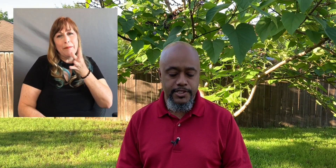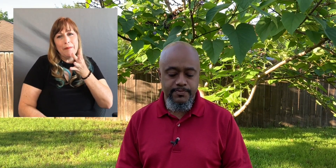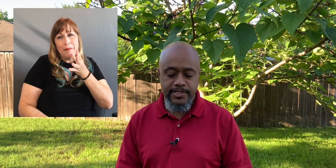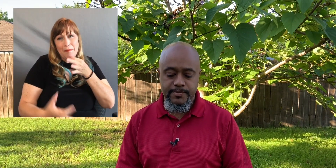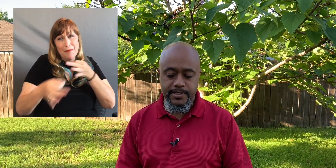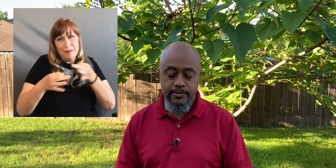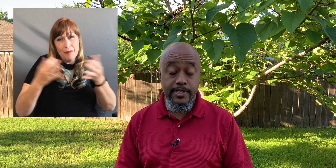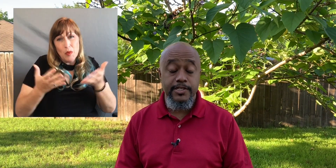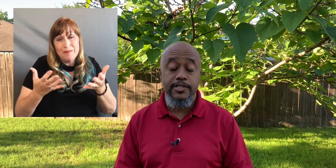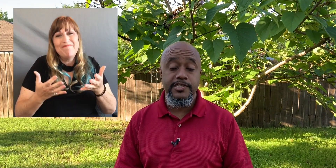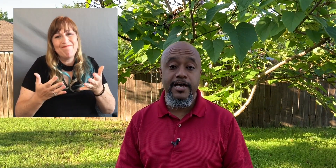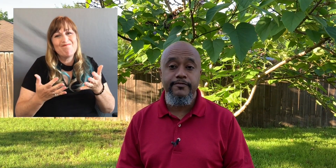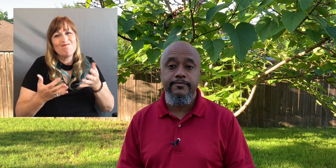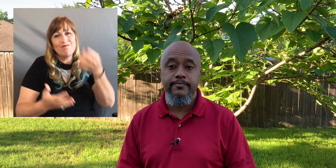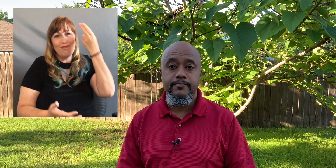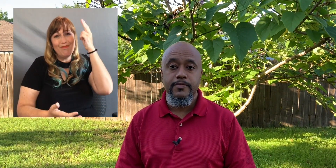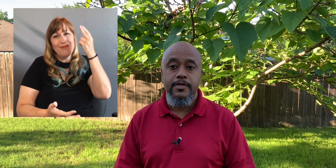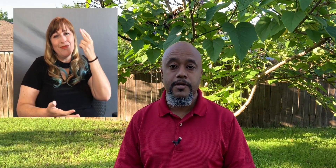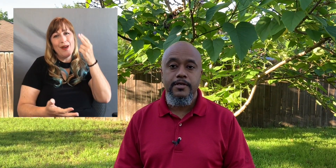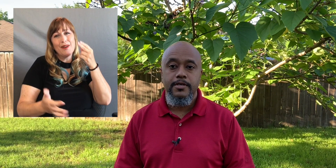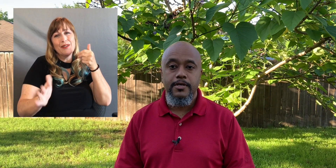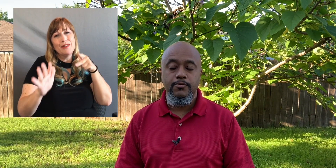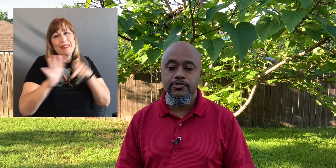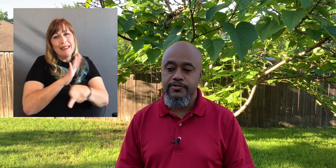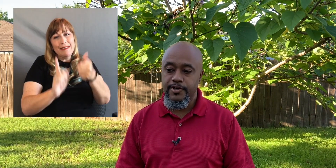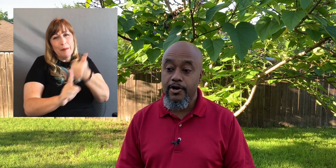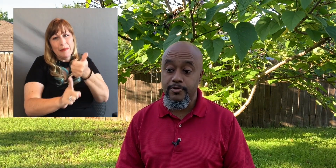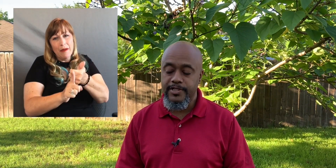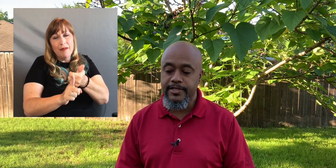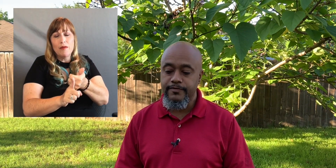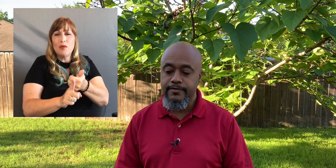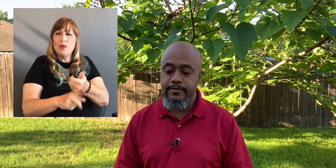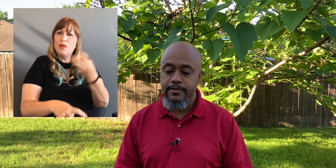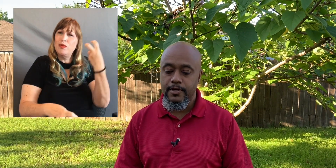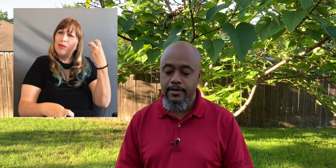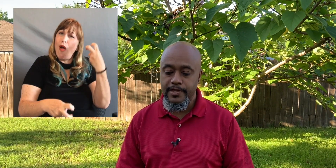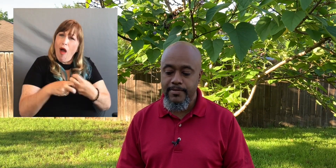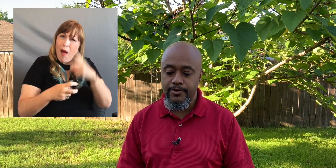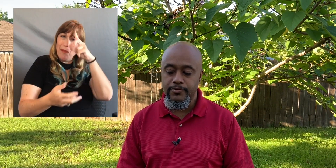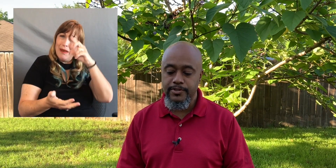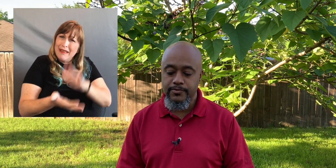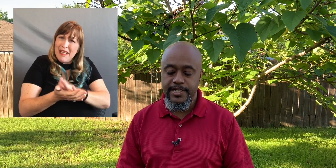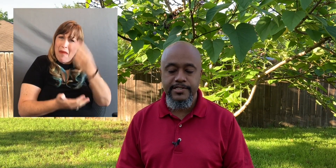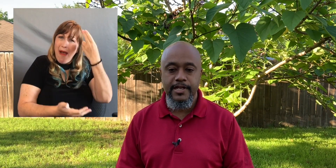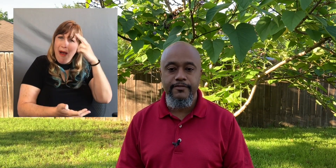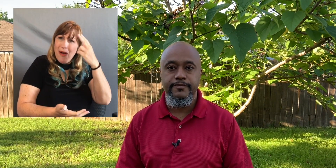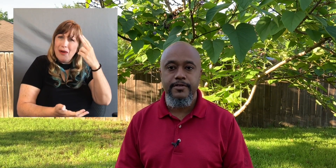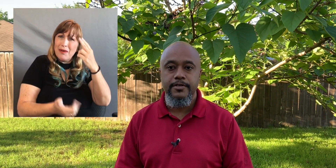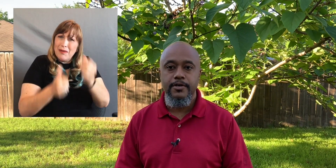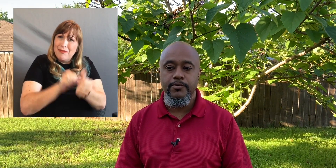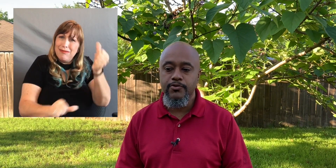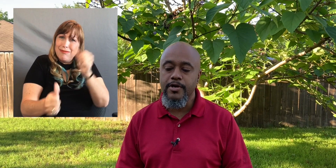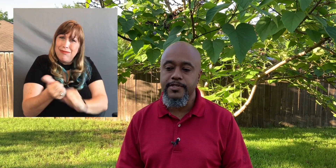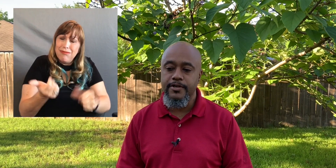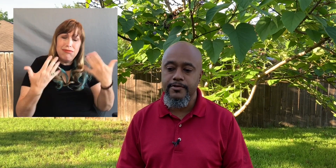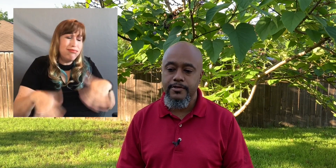And she explained to me, you know, that he took his life, which was very hard to believe, that my uncle would take his life.